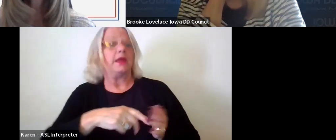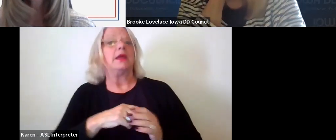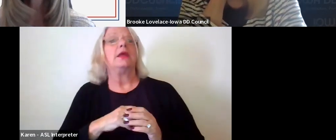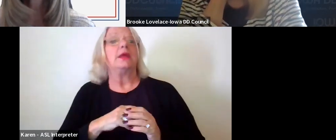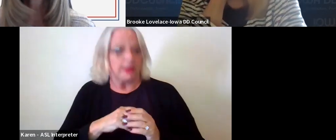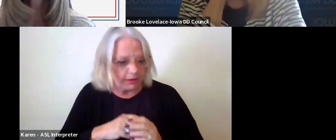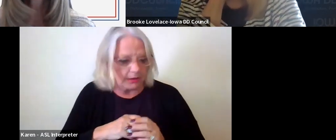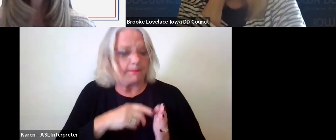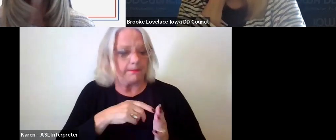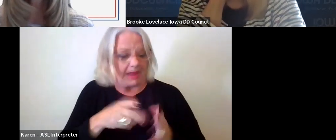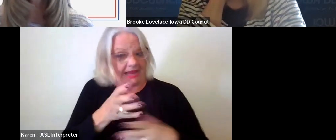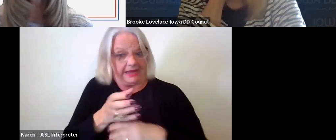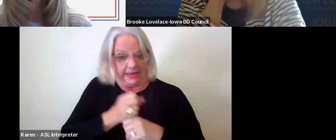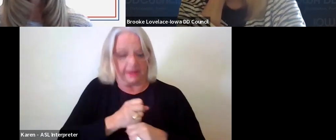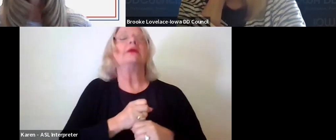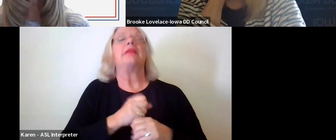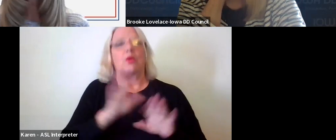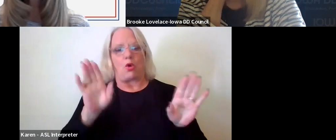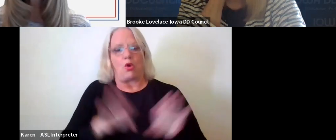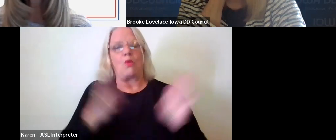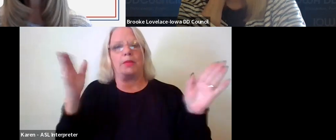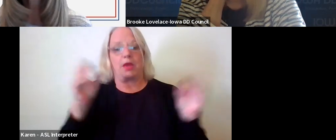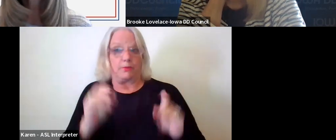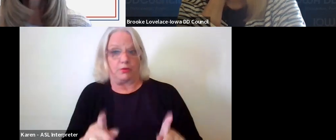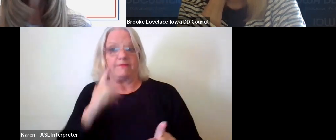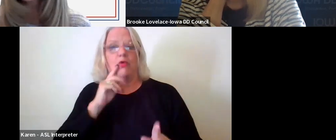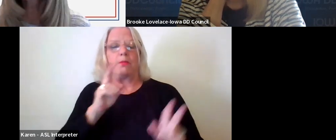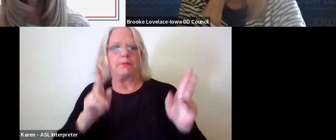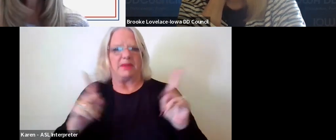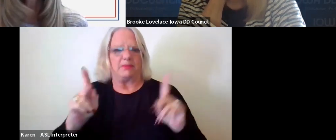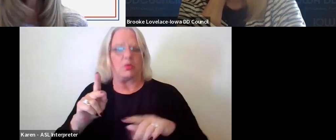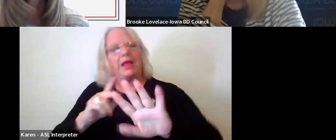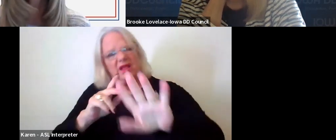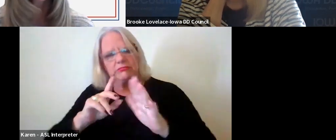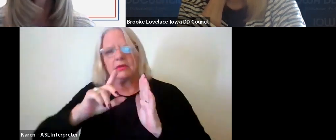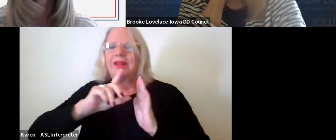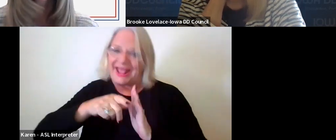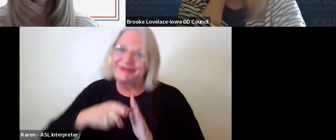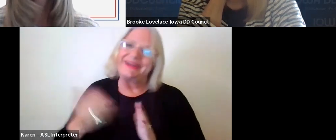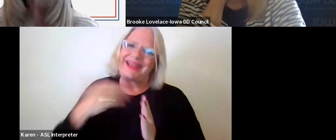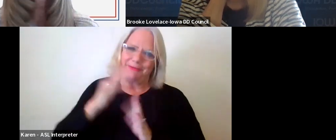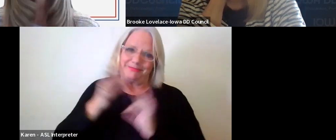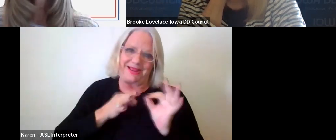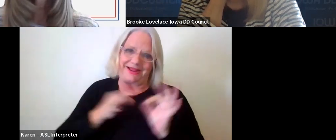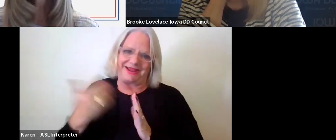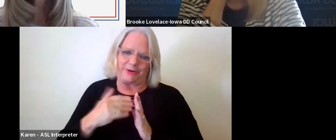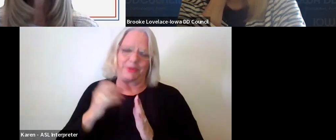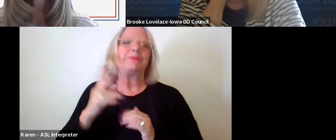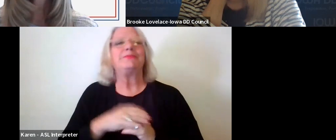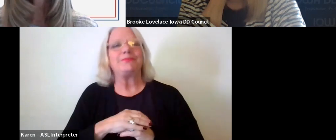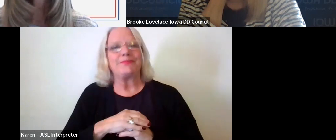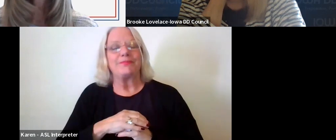door for entities to be able to, and we'll talk about that in a little bit. Actually, we're going to talk about it on the next slide.